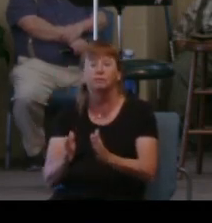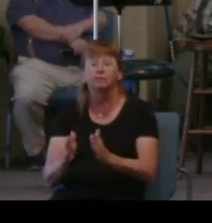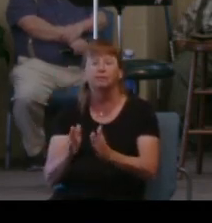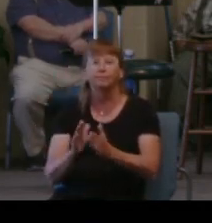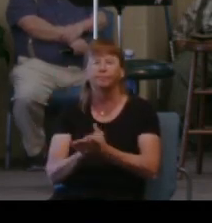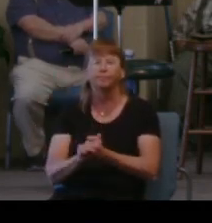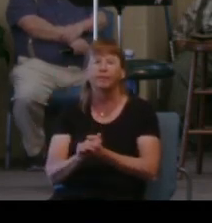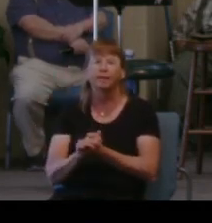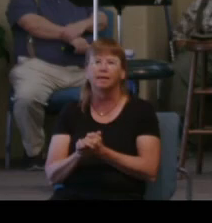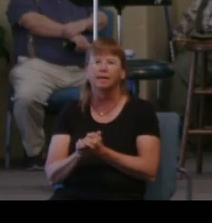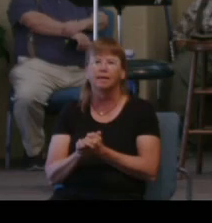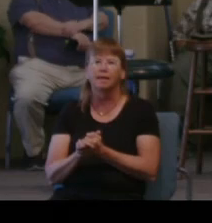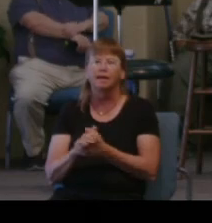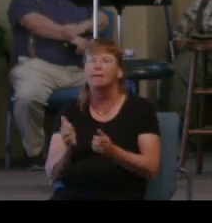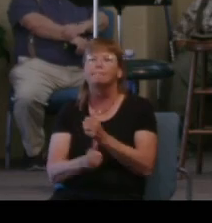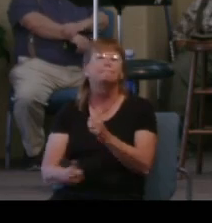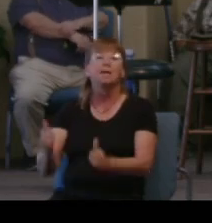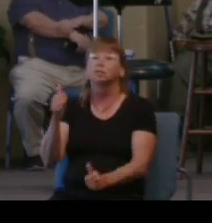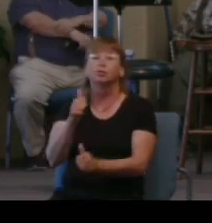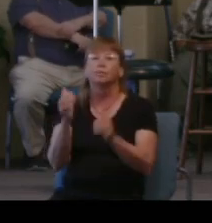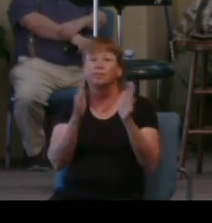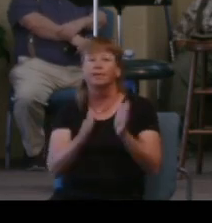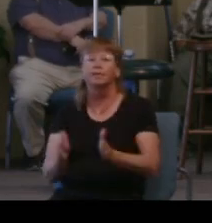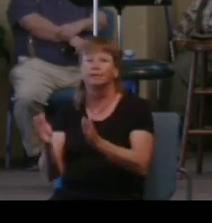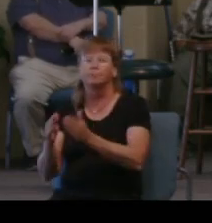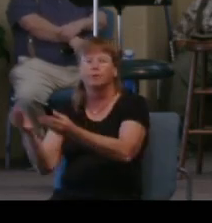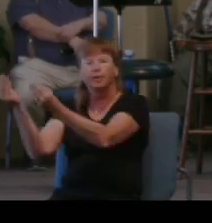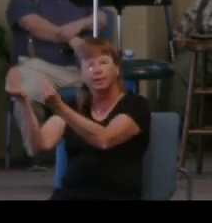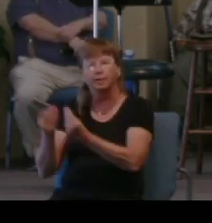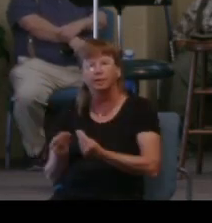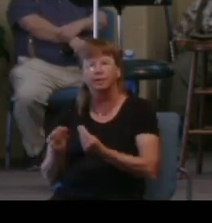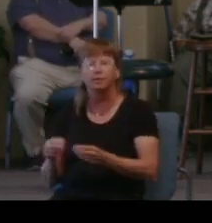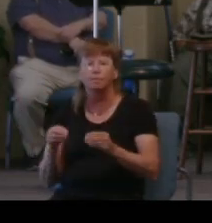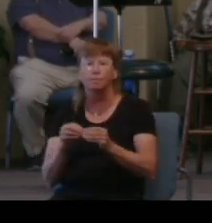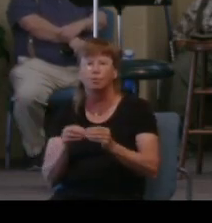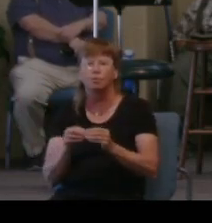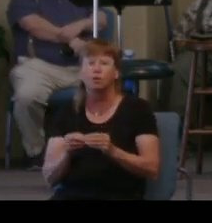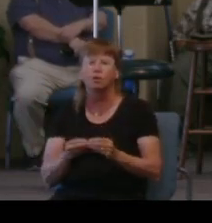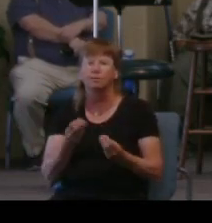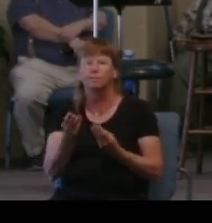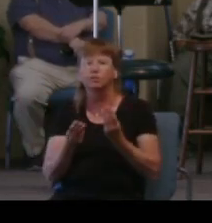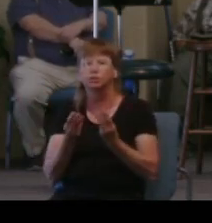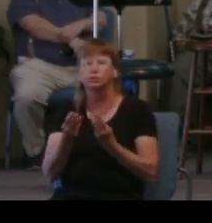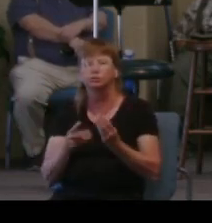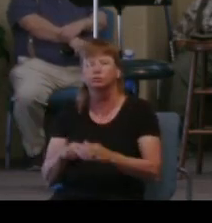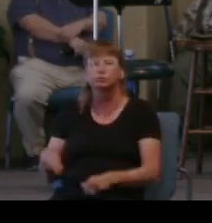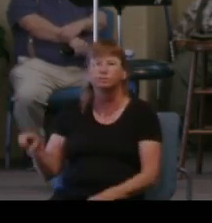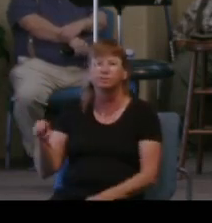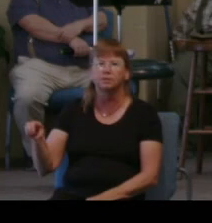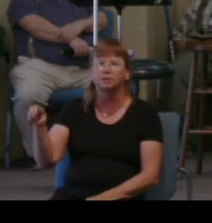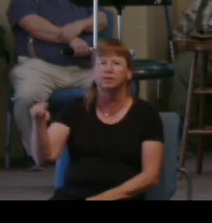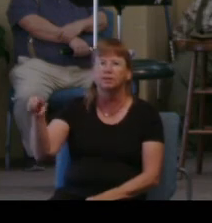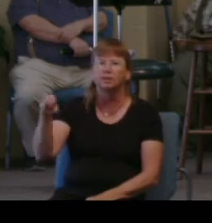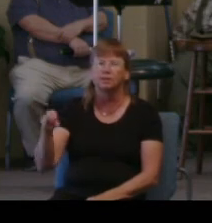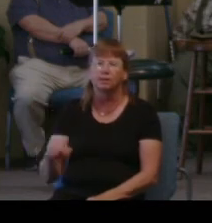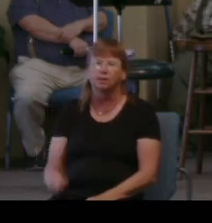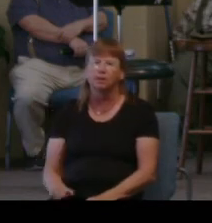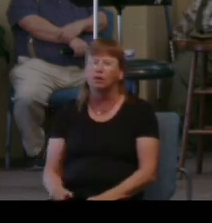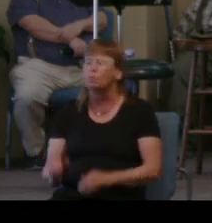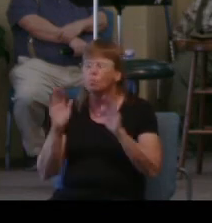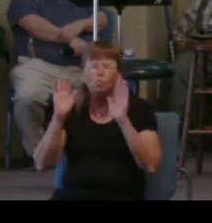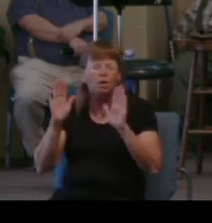bring more mission trips, more opportunities to continue investing in students. Because one of the greatest things we've found over the